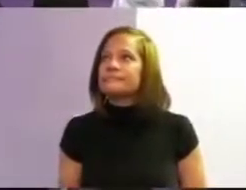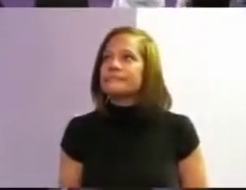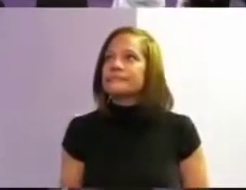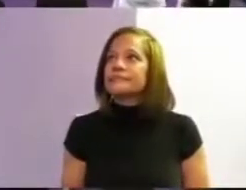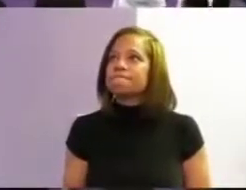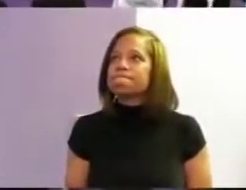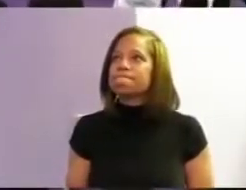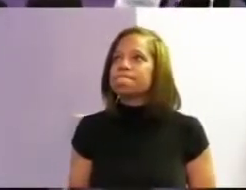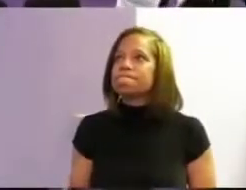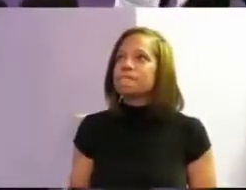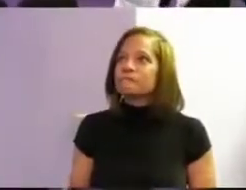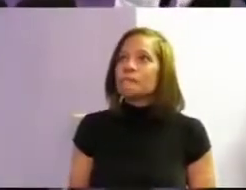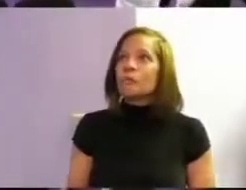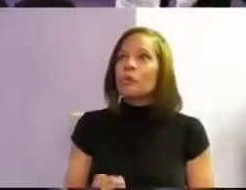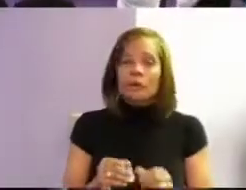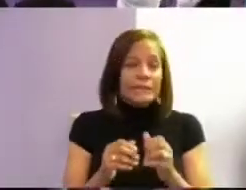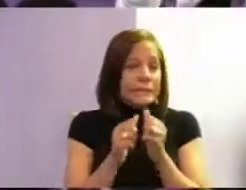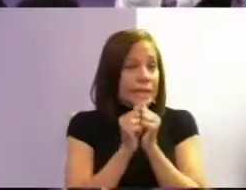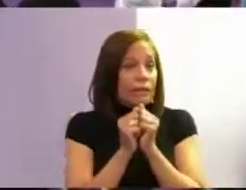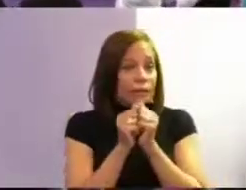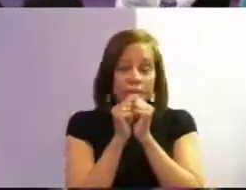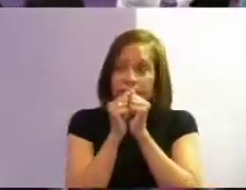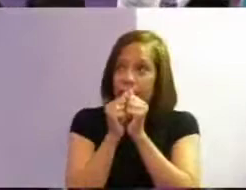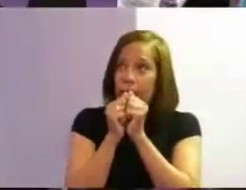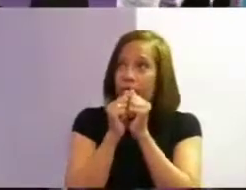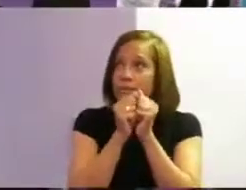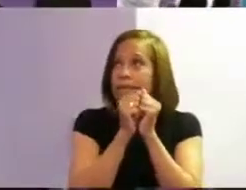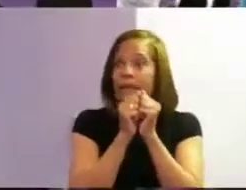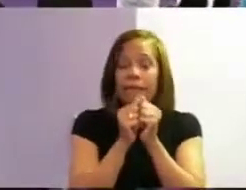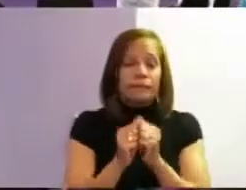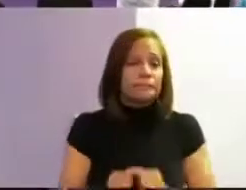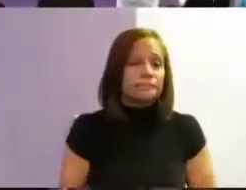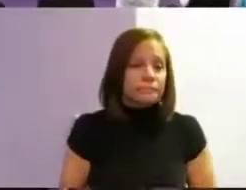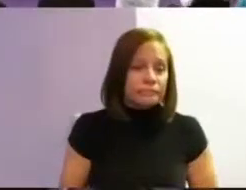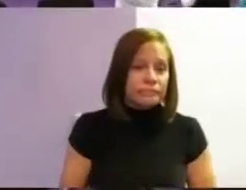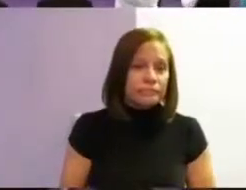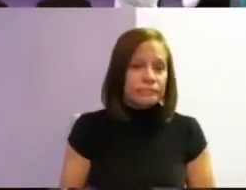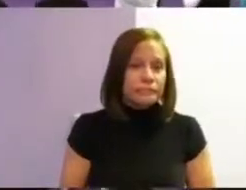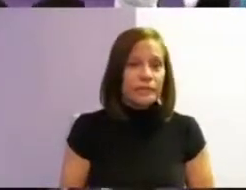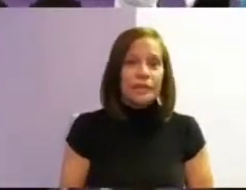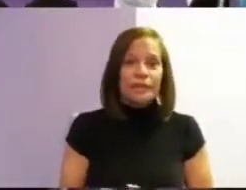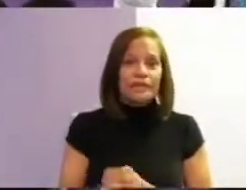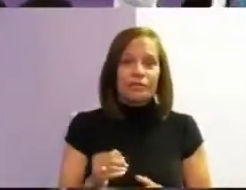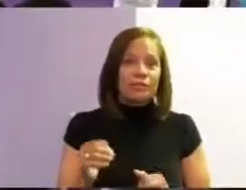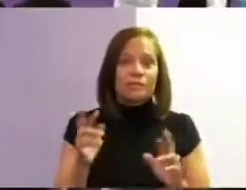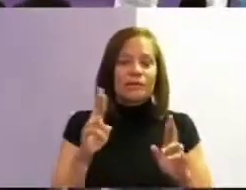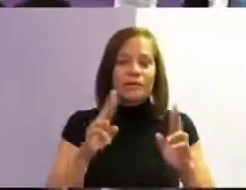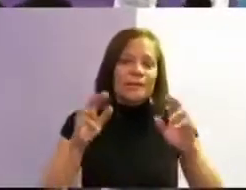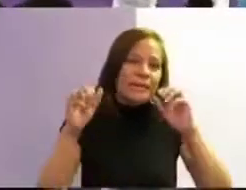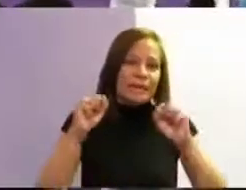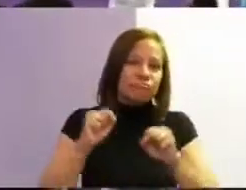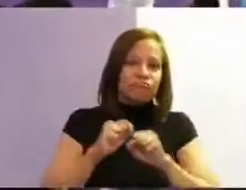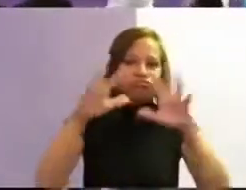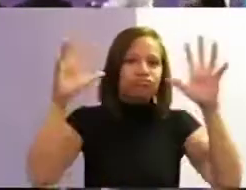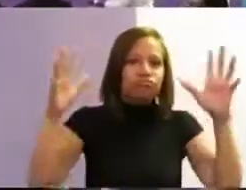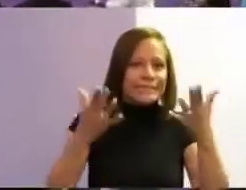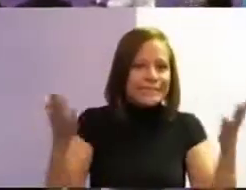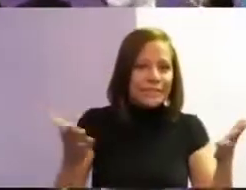Come on, get it together, get it together. There's about to be an explosion in here.